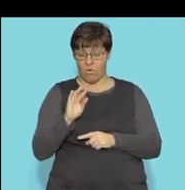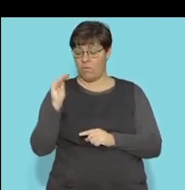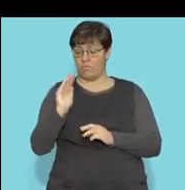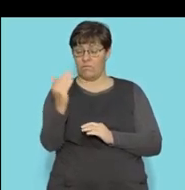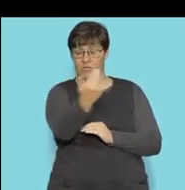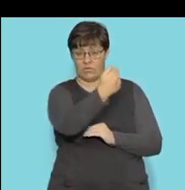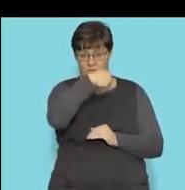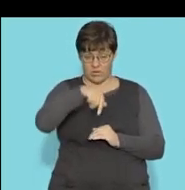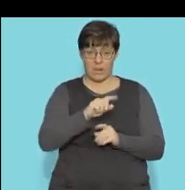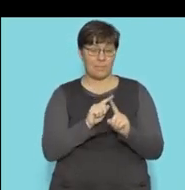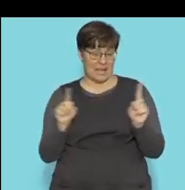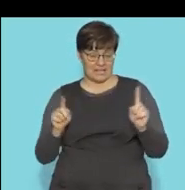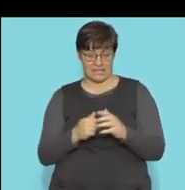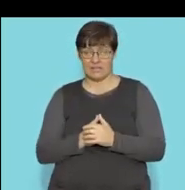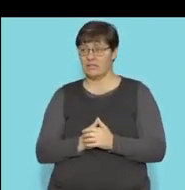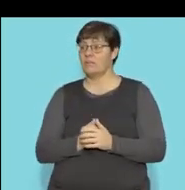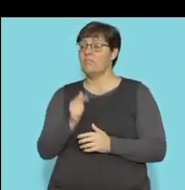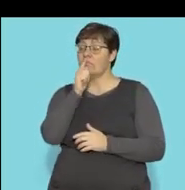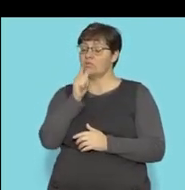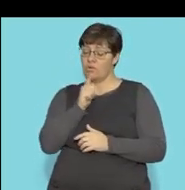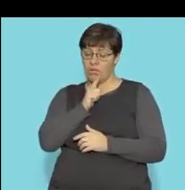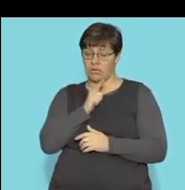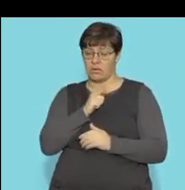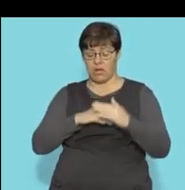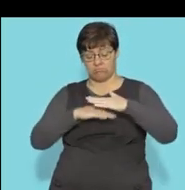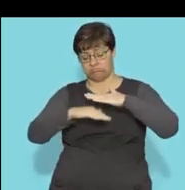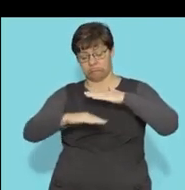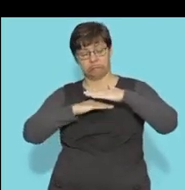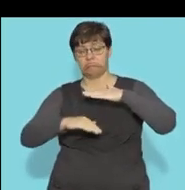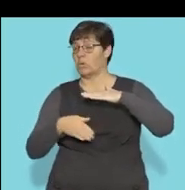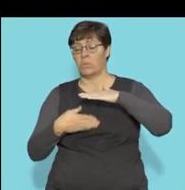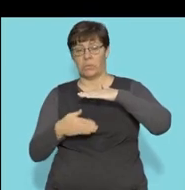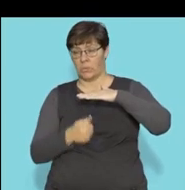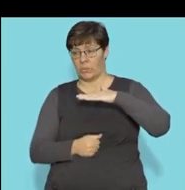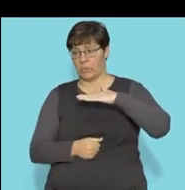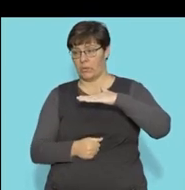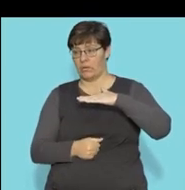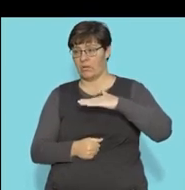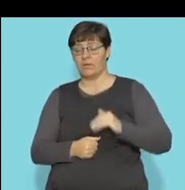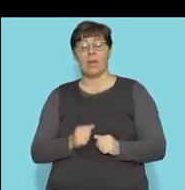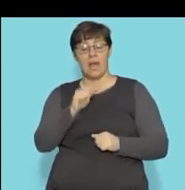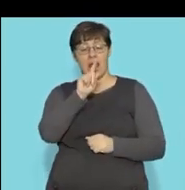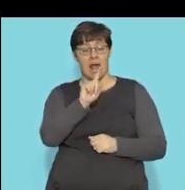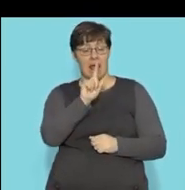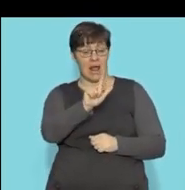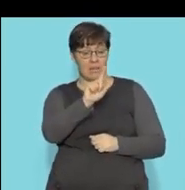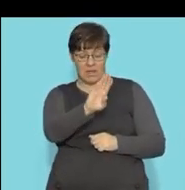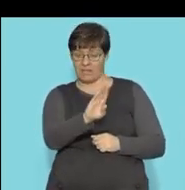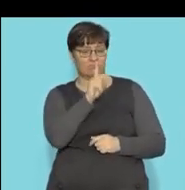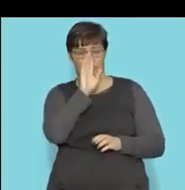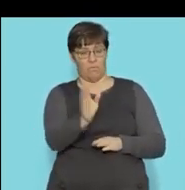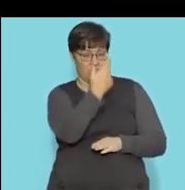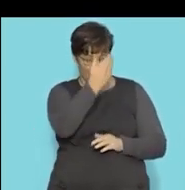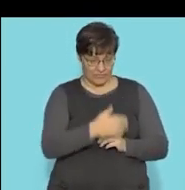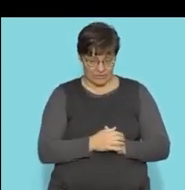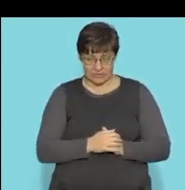4 triangles that make it up. However, I've been told that the roof is open, so I'm not actually going to need the